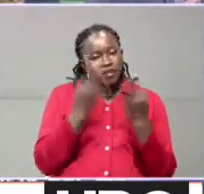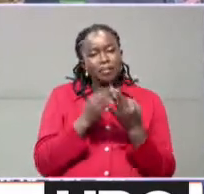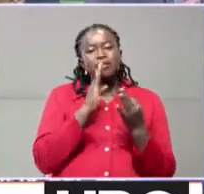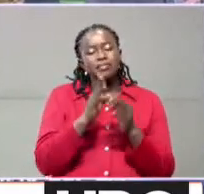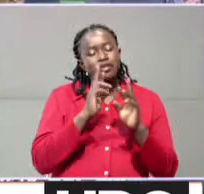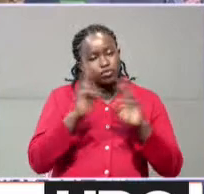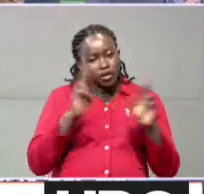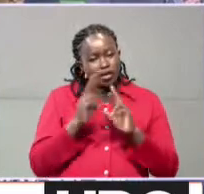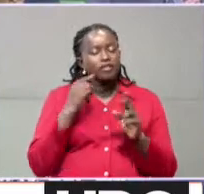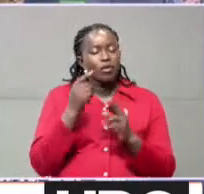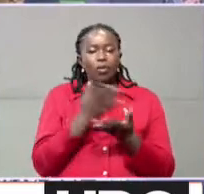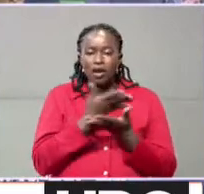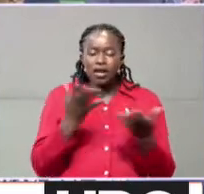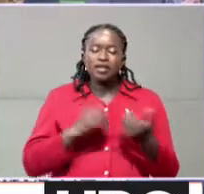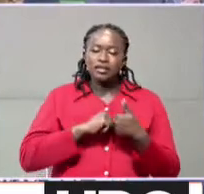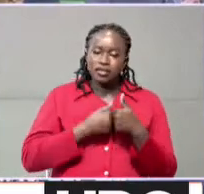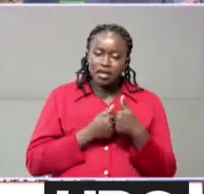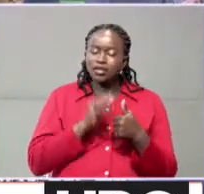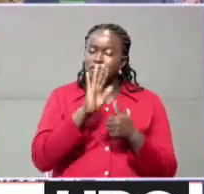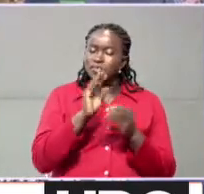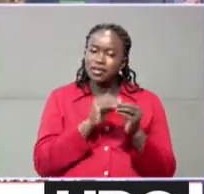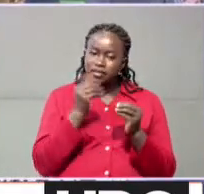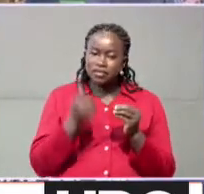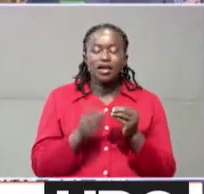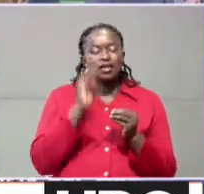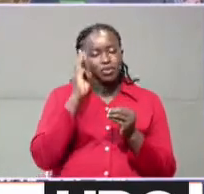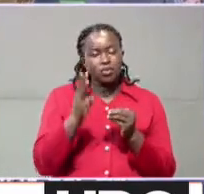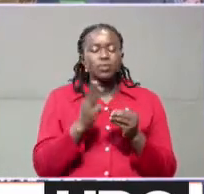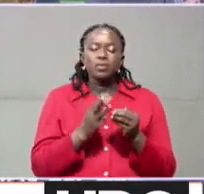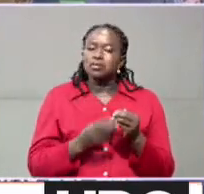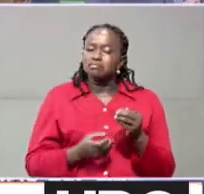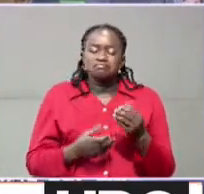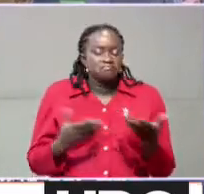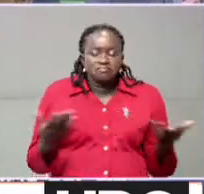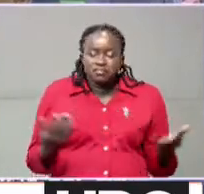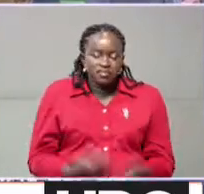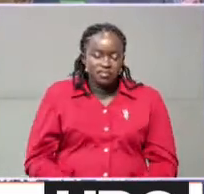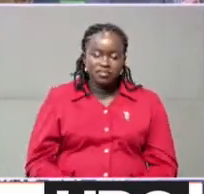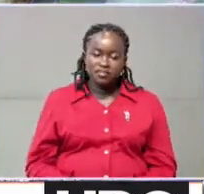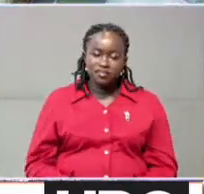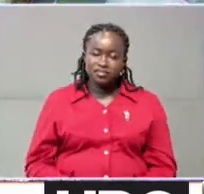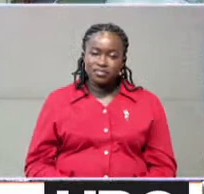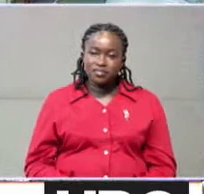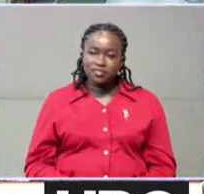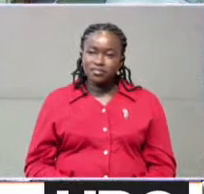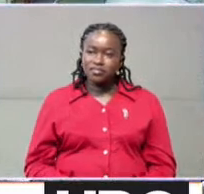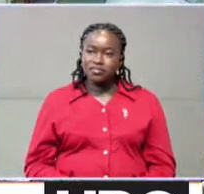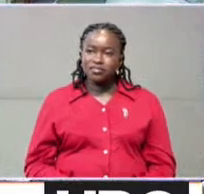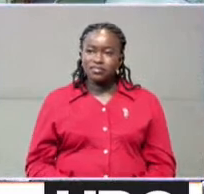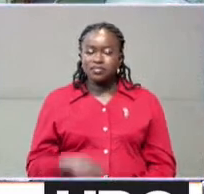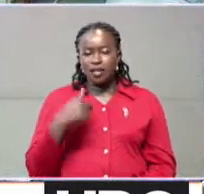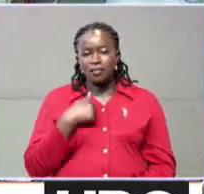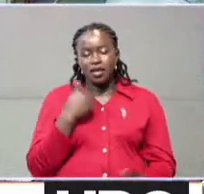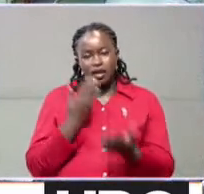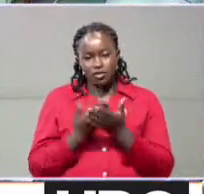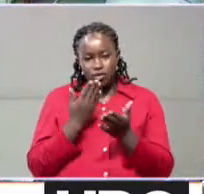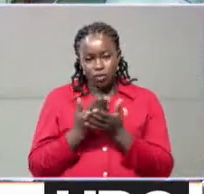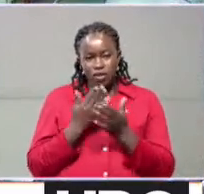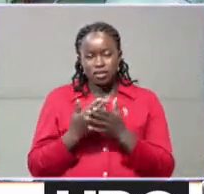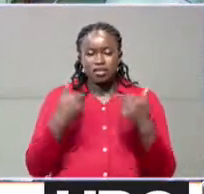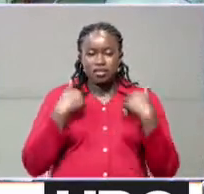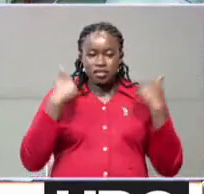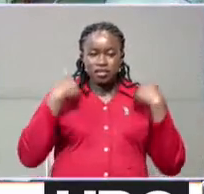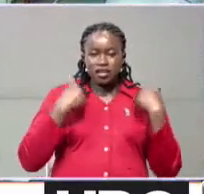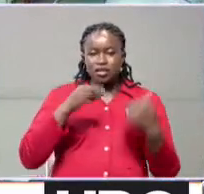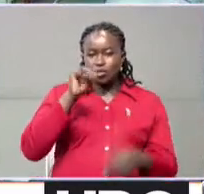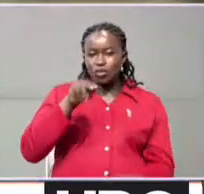whatever challenges their son would thank you um i would request genomes to to be the one